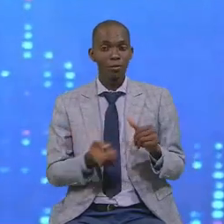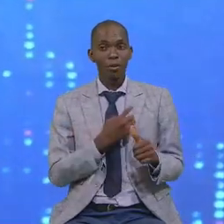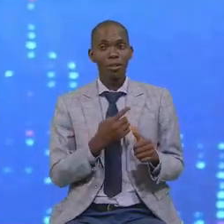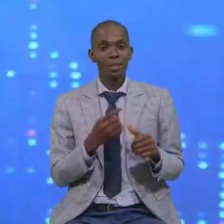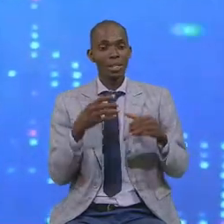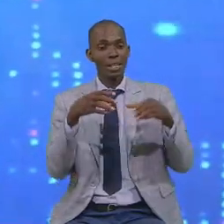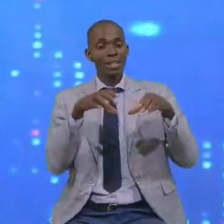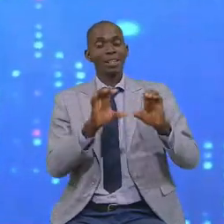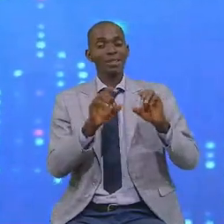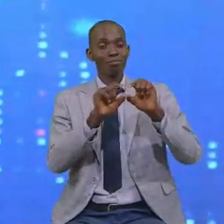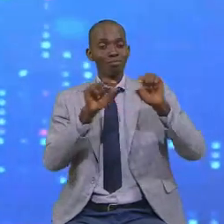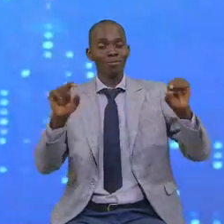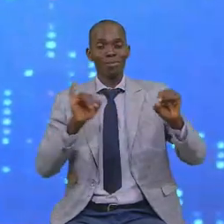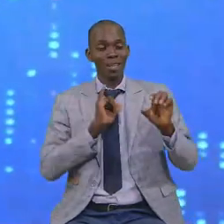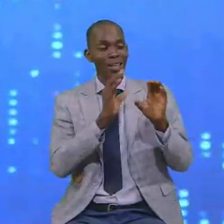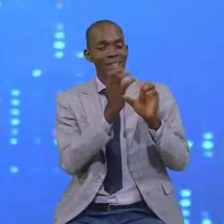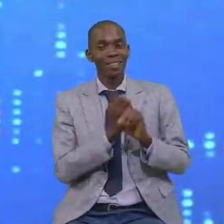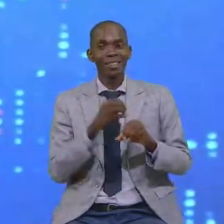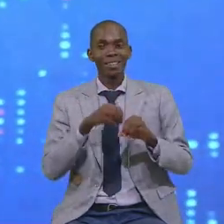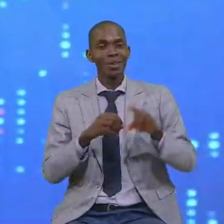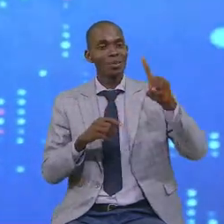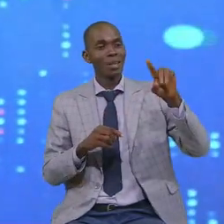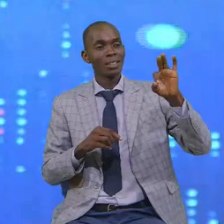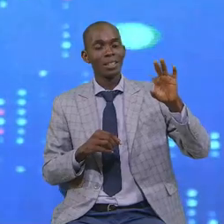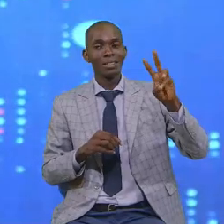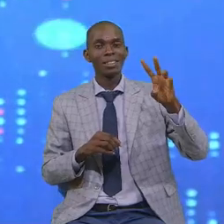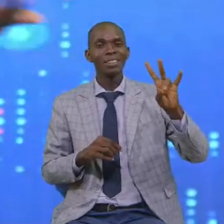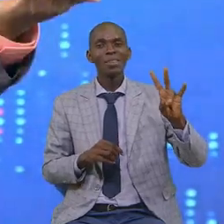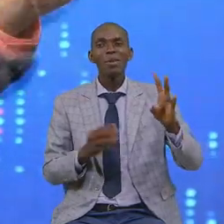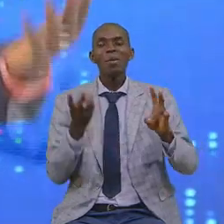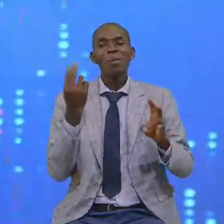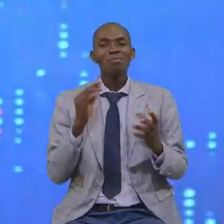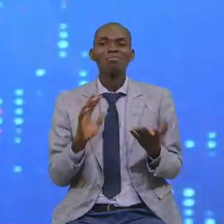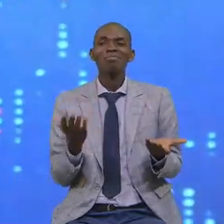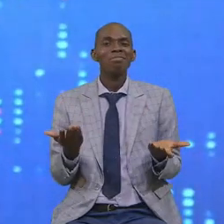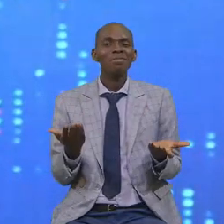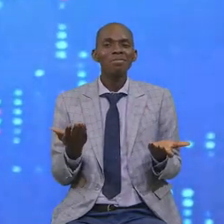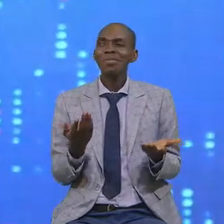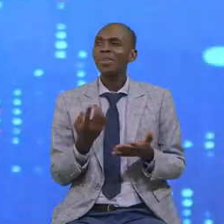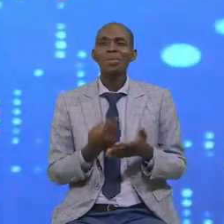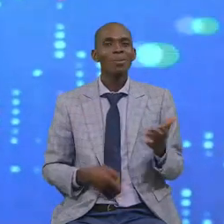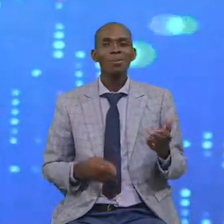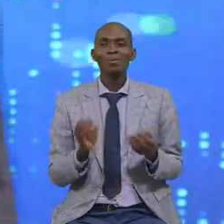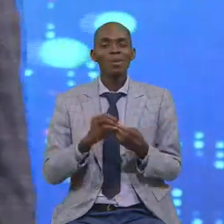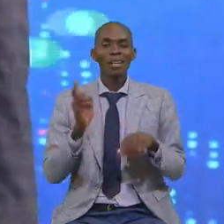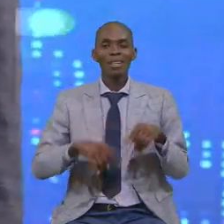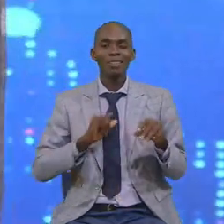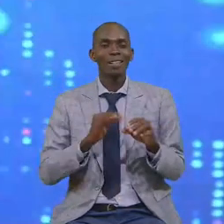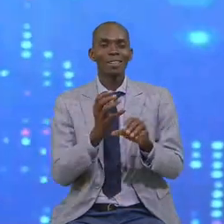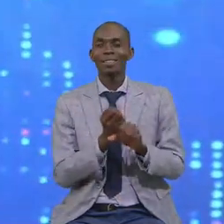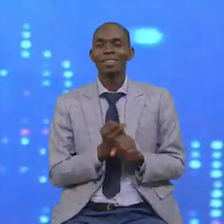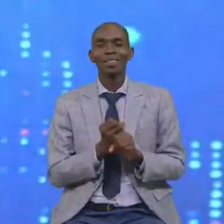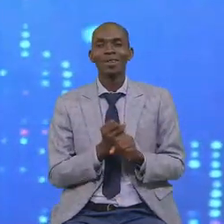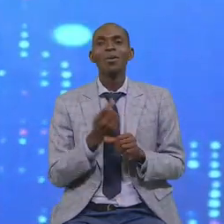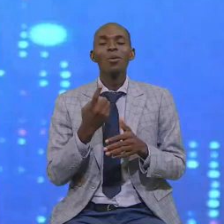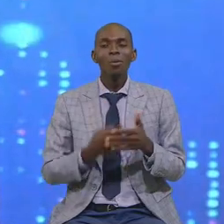I had, 1967, was like, what else could I have? What else will